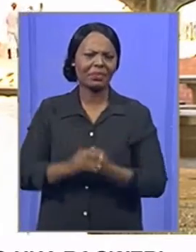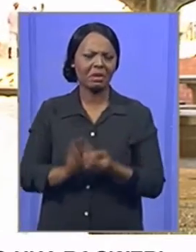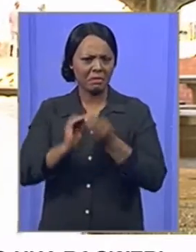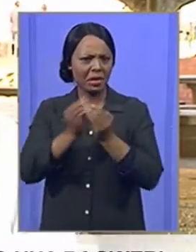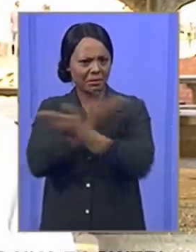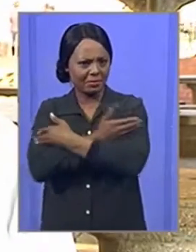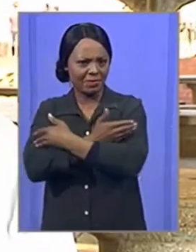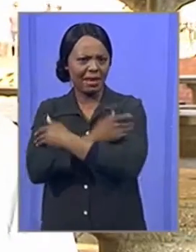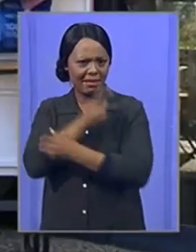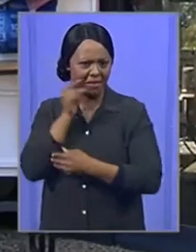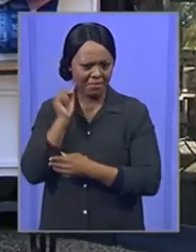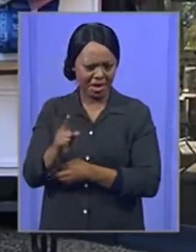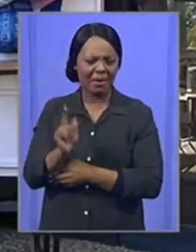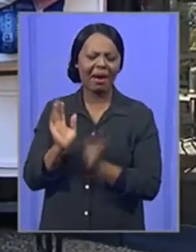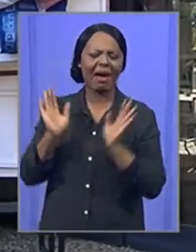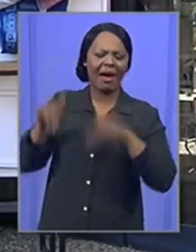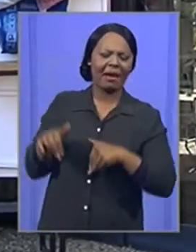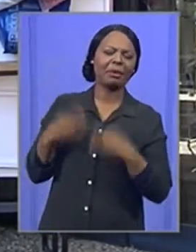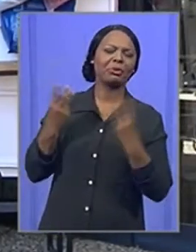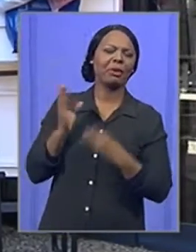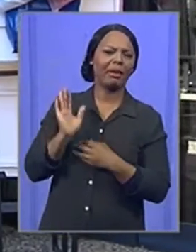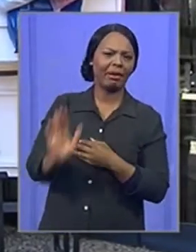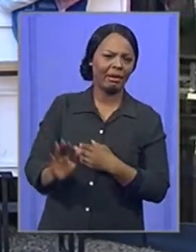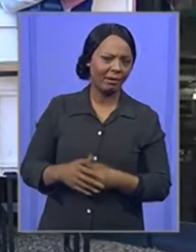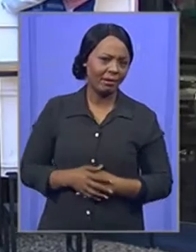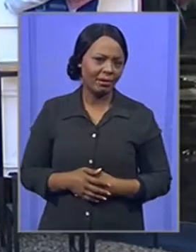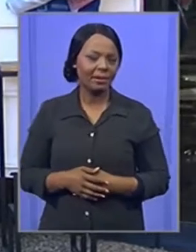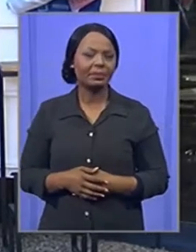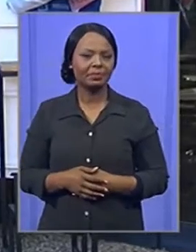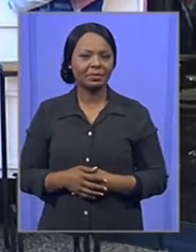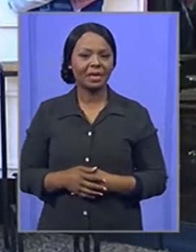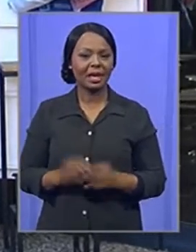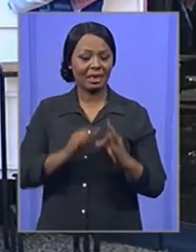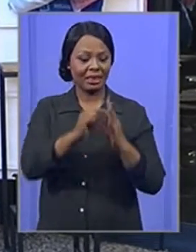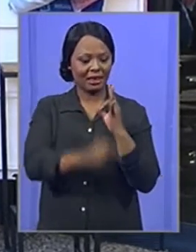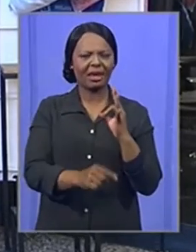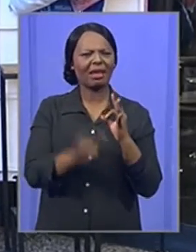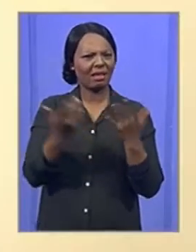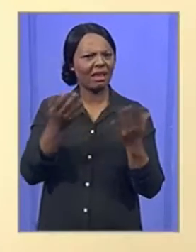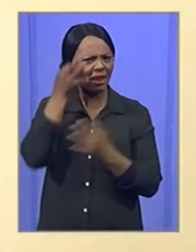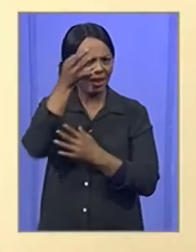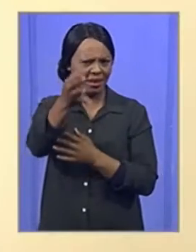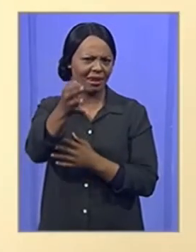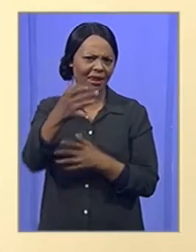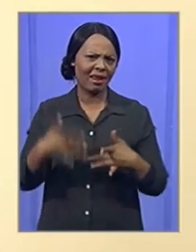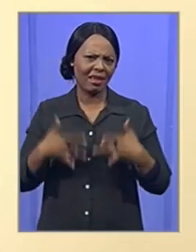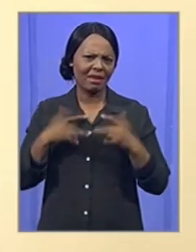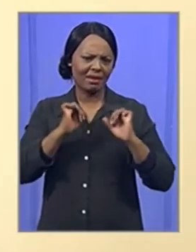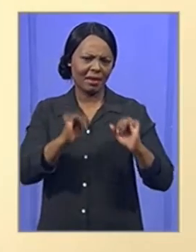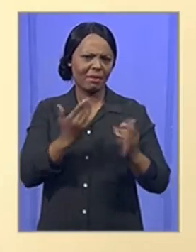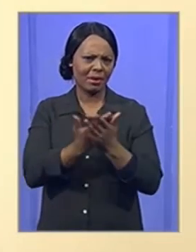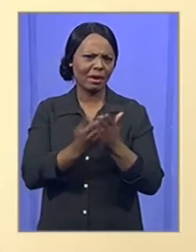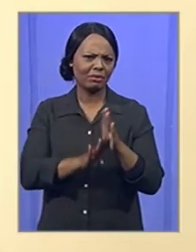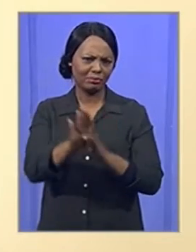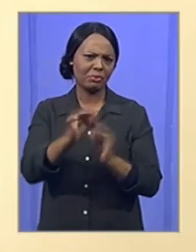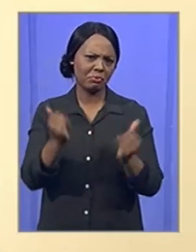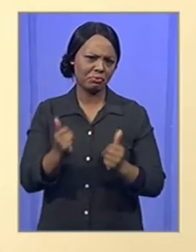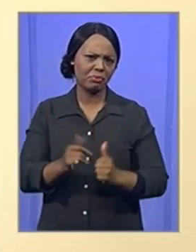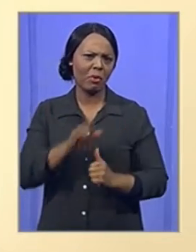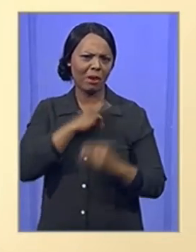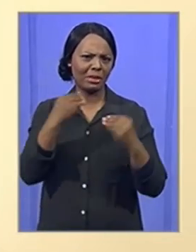written hi Baithuti. Go lebega bokamoso ba baithuti ba bararo bano bo phatsima fa go lebilwe dikgwebo tsa bona.